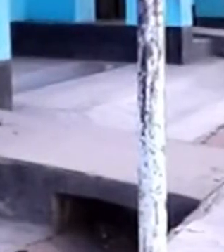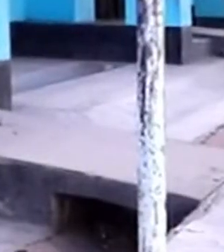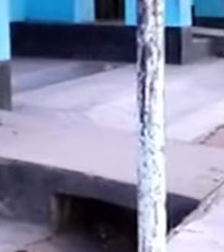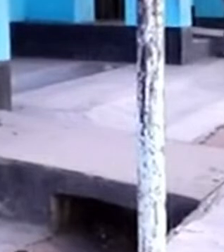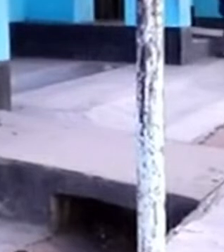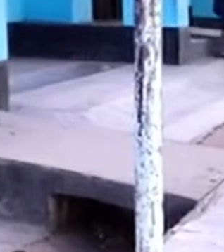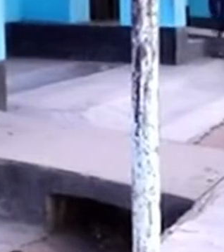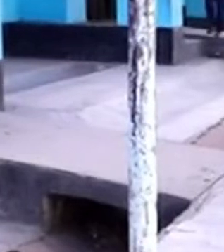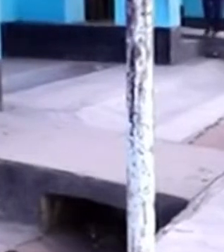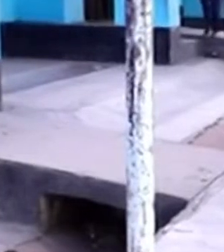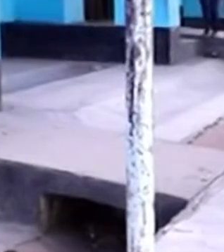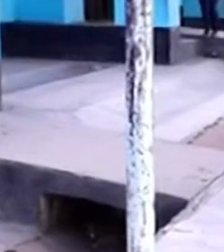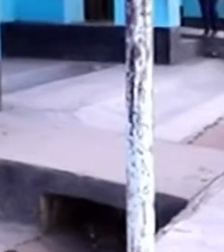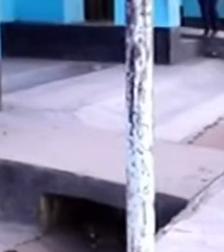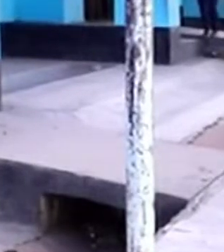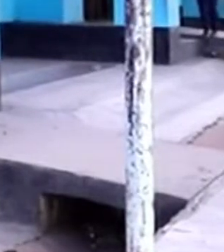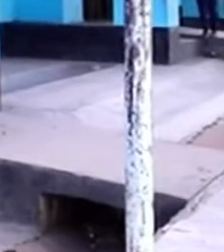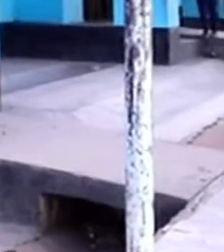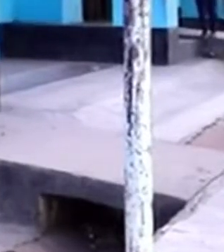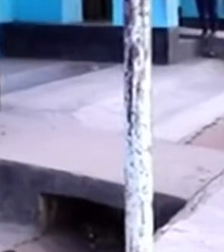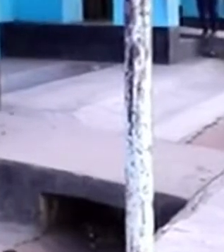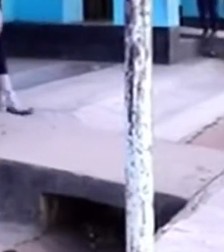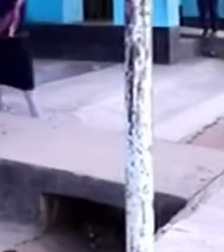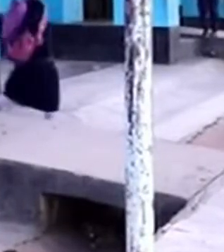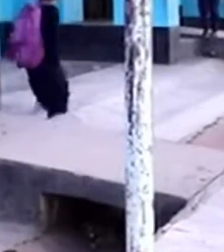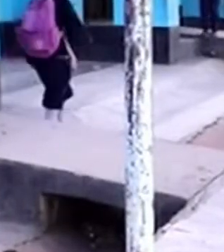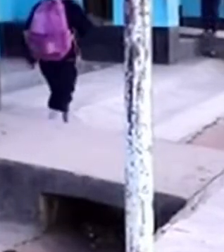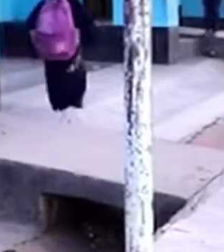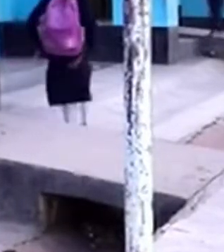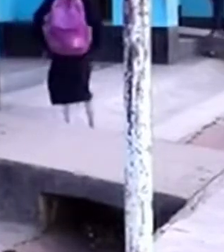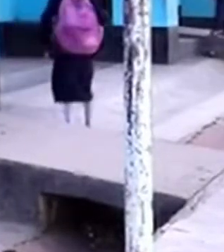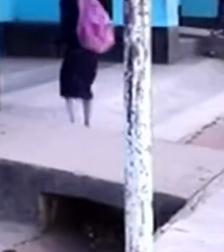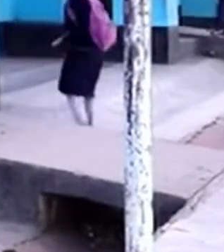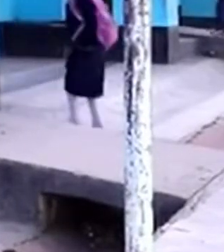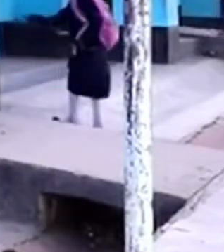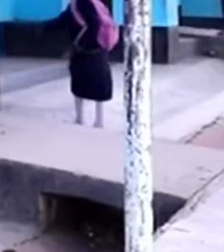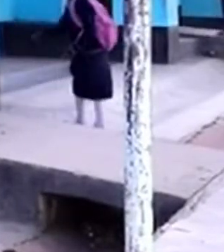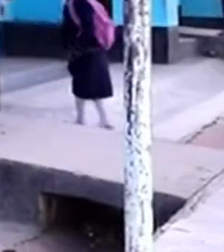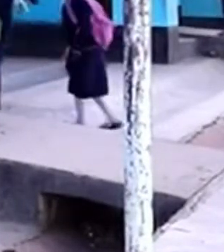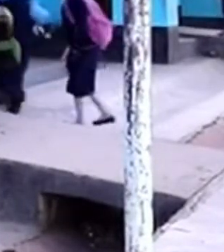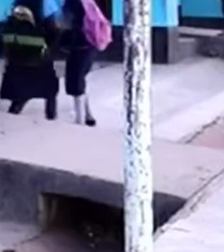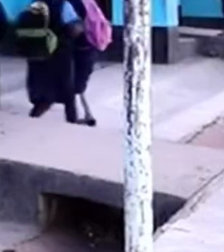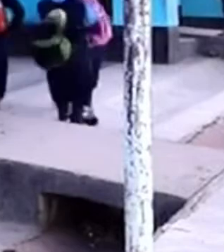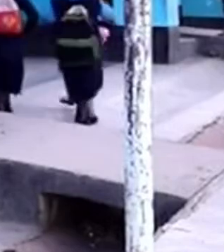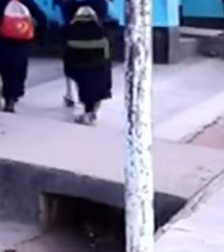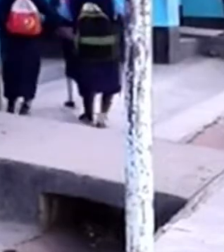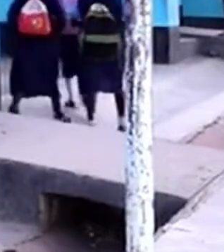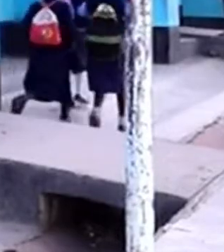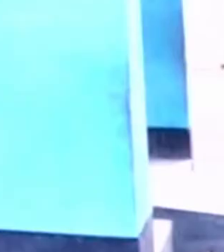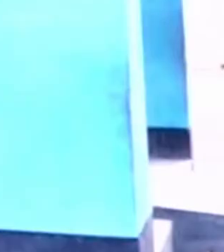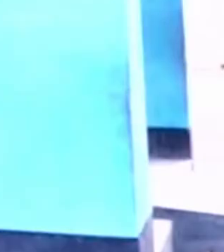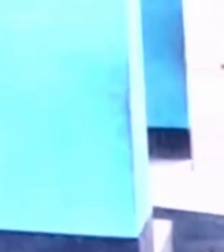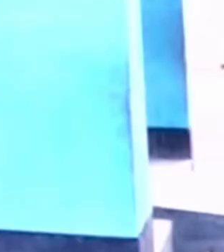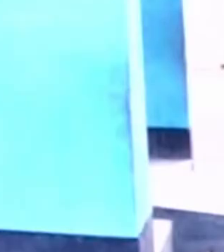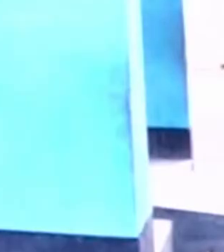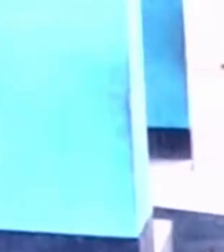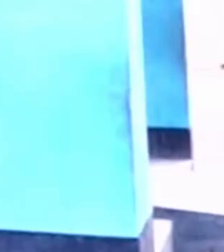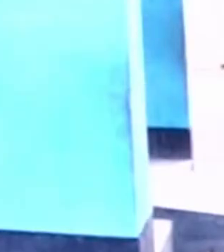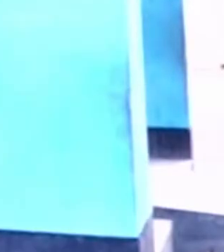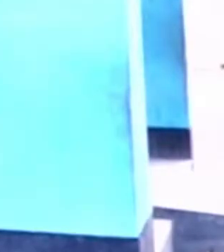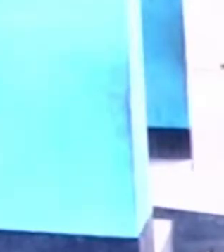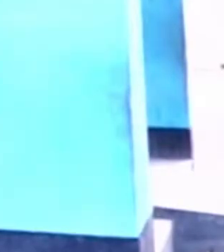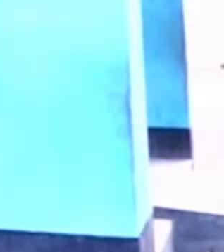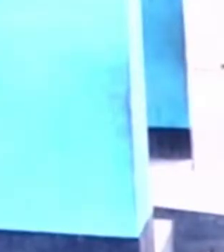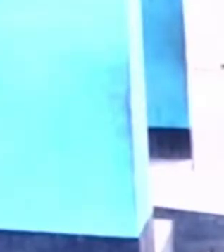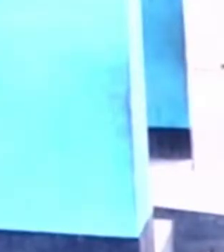I think we've seen some improvement. The pupils who were overcrowded in some classes, they've been shifted into